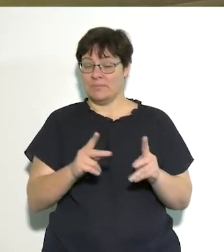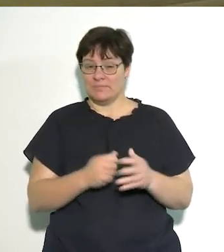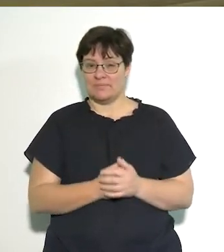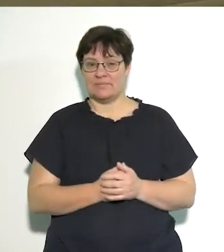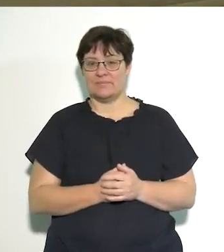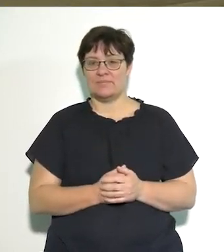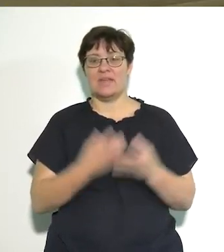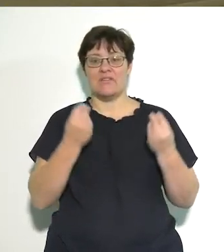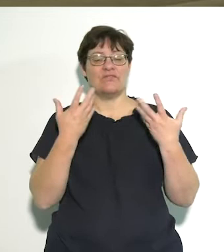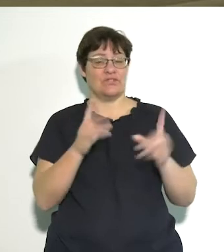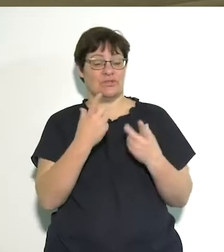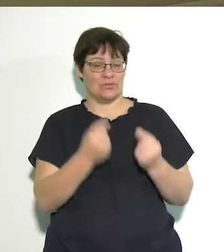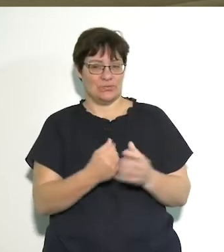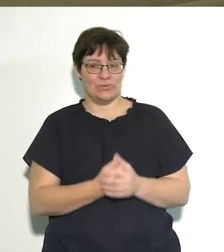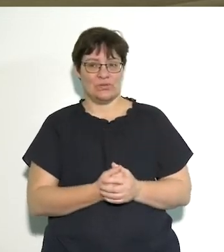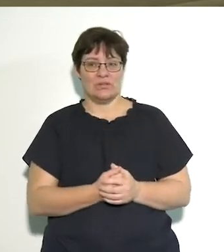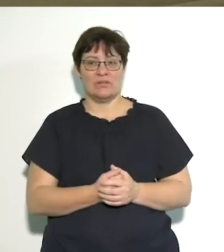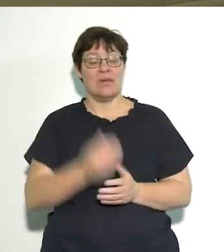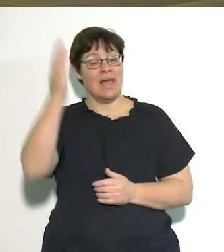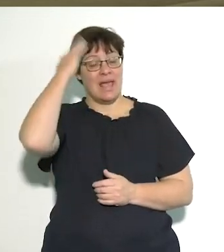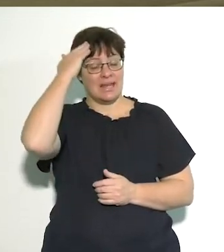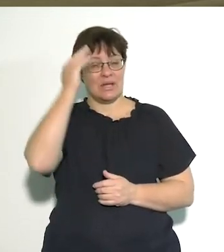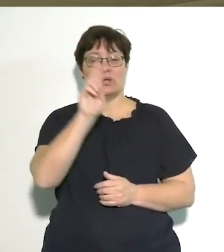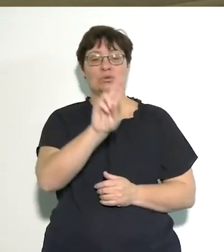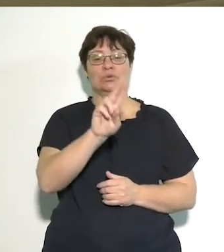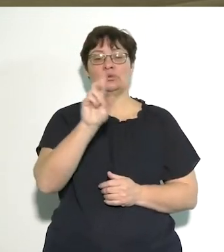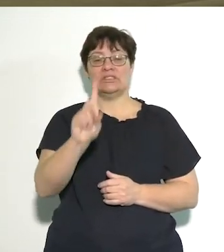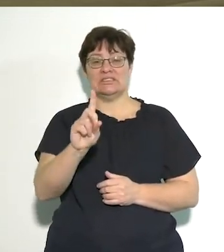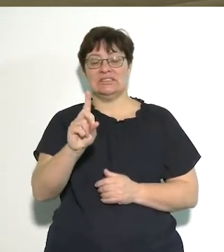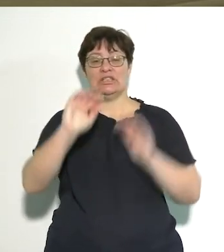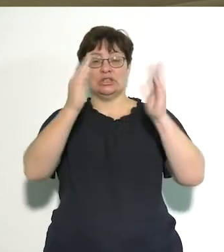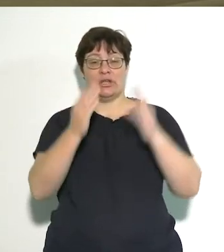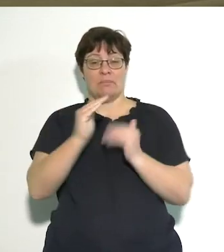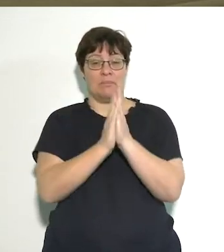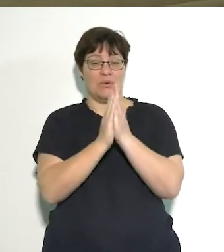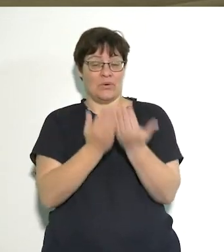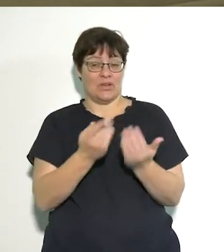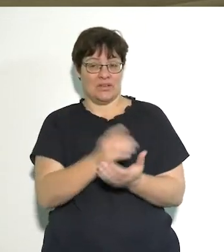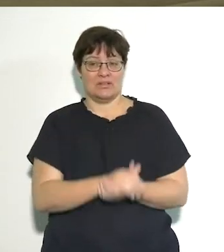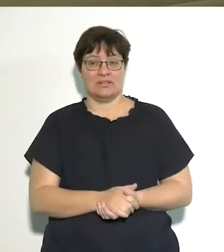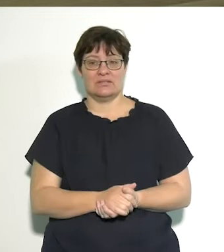Right, yeah, I've done one already. I've put a heading, my 2D shape book.